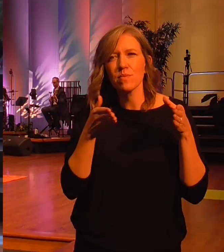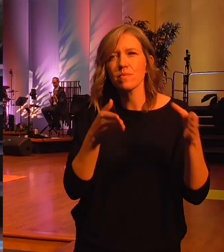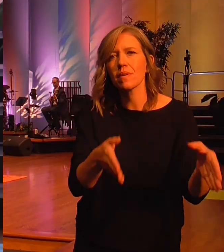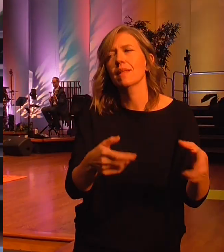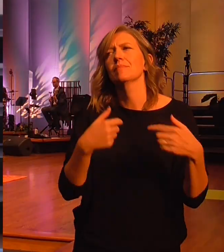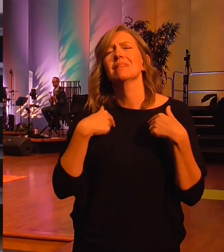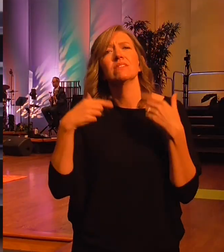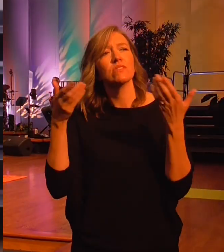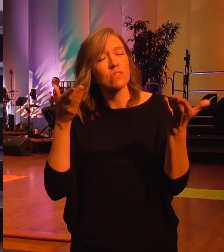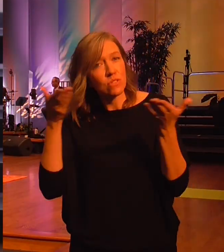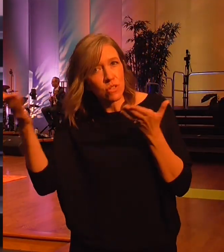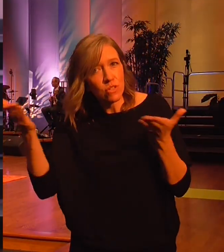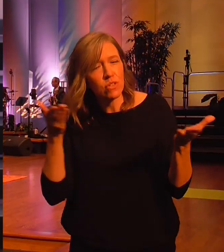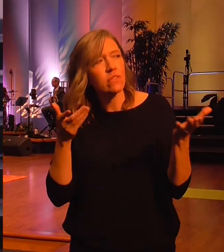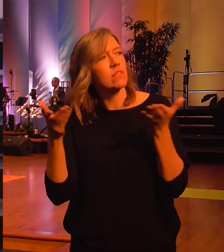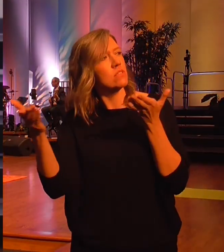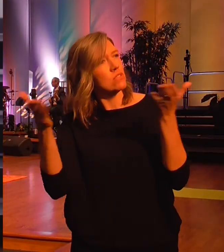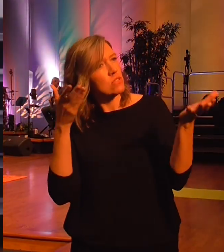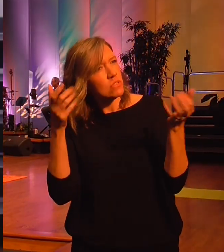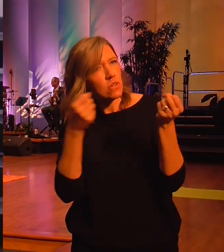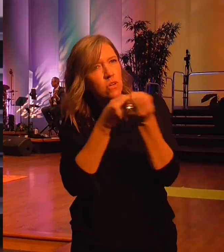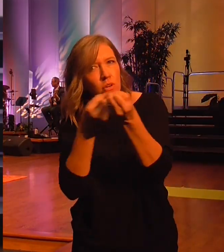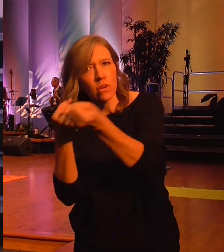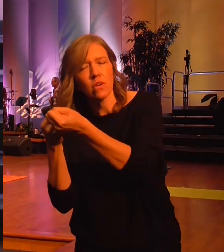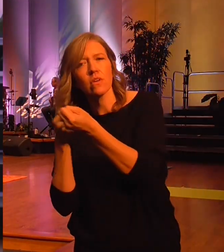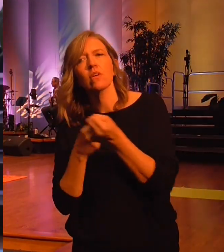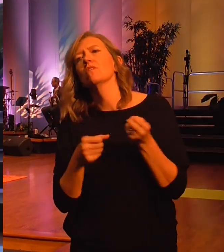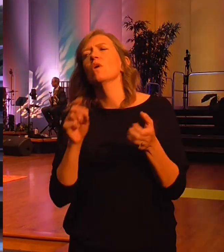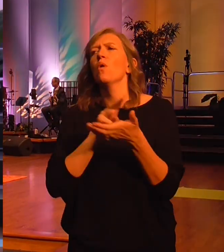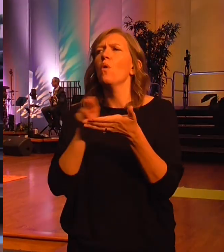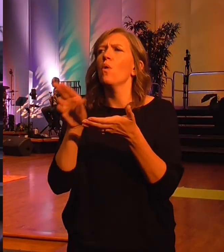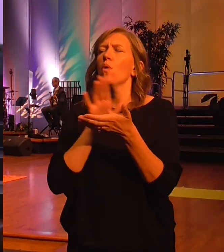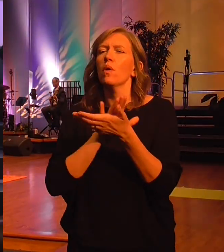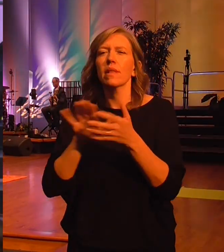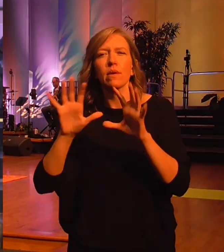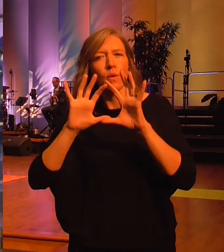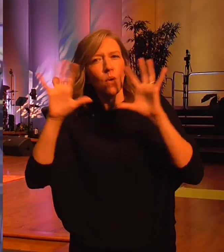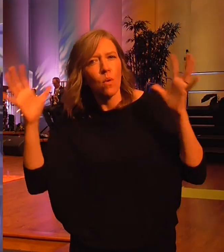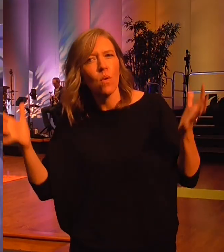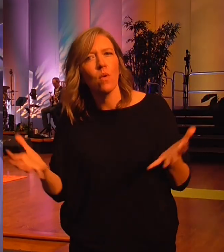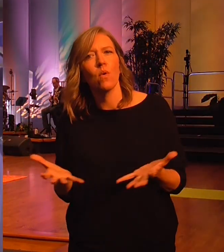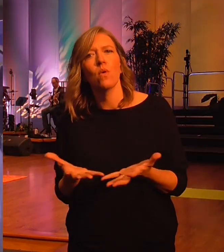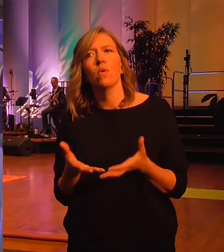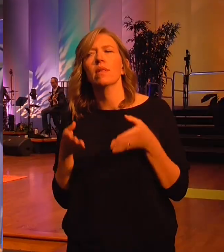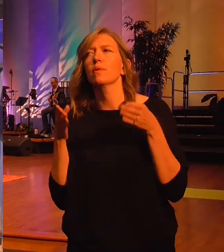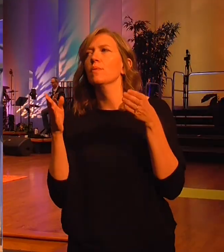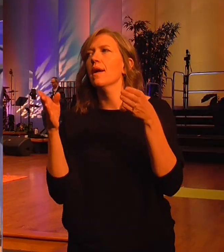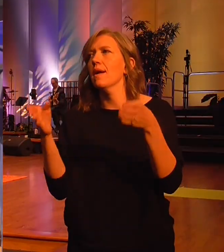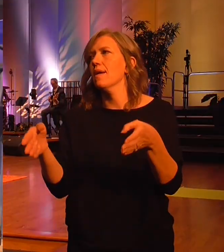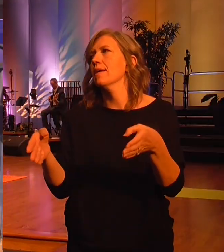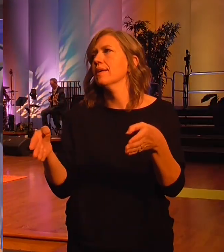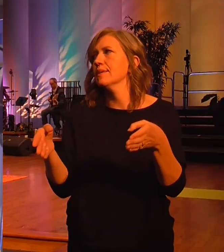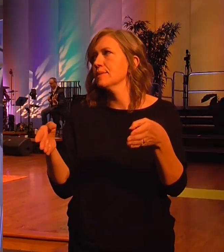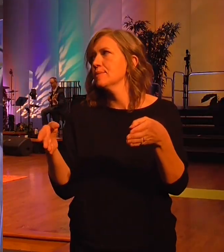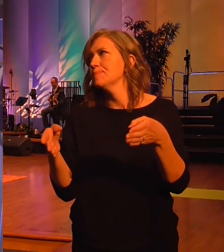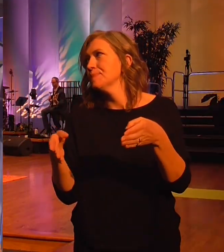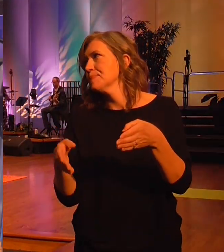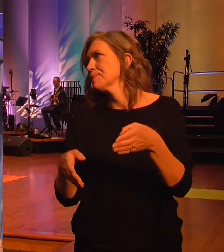me serve in a holy, holy way.